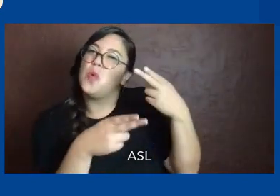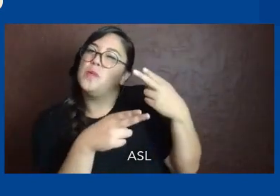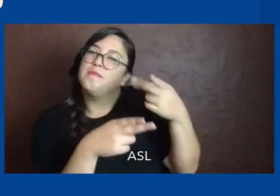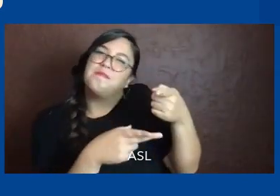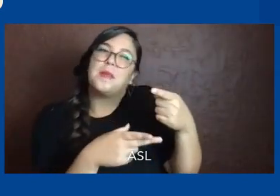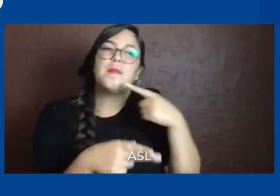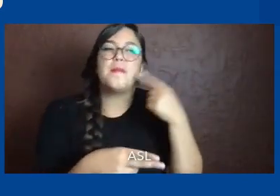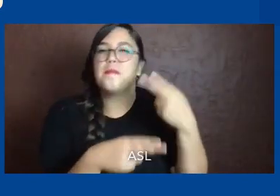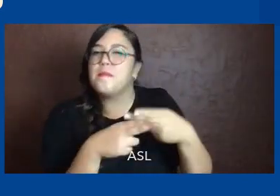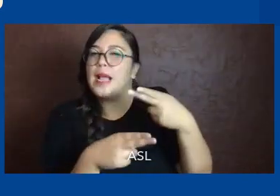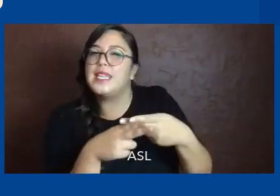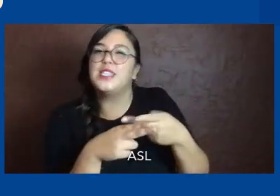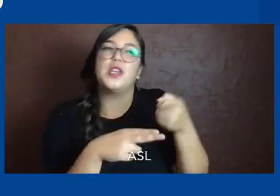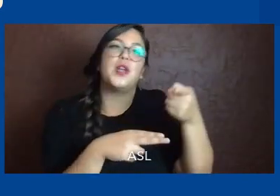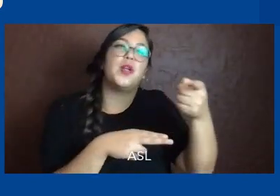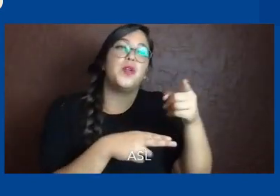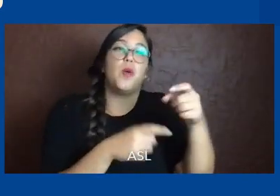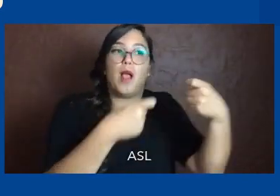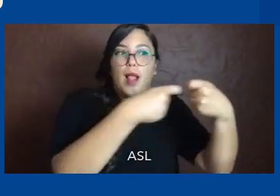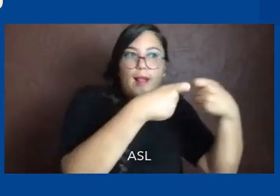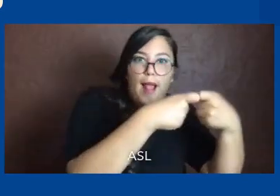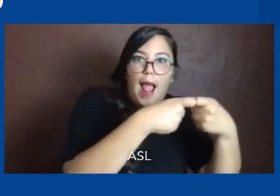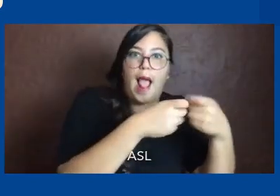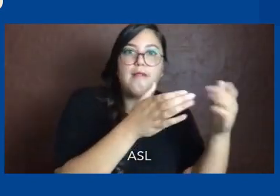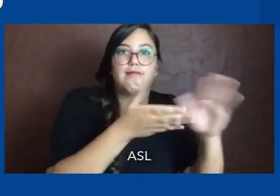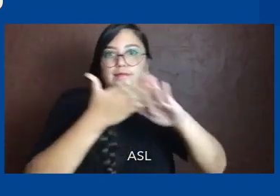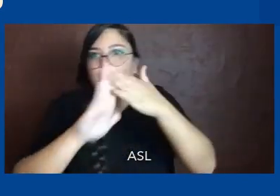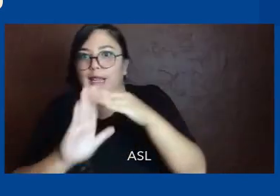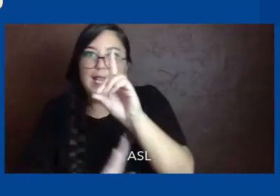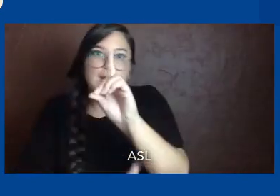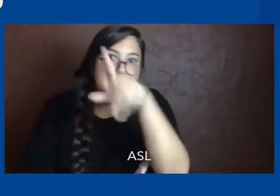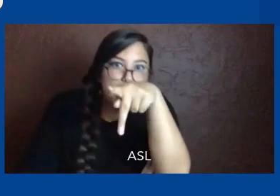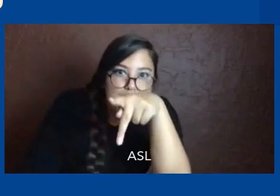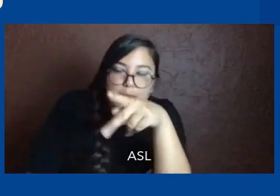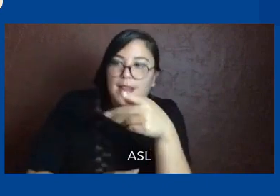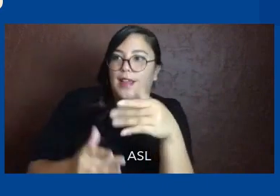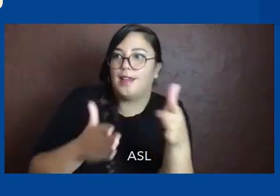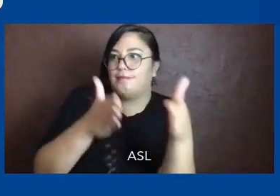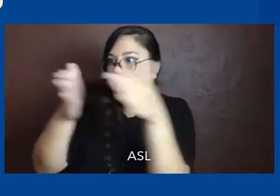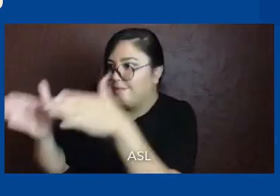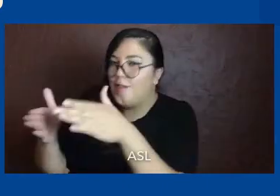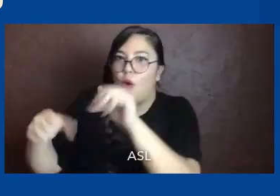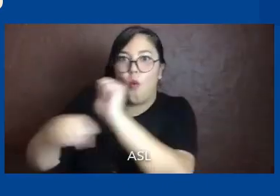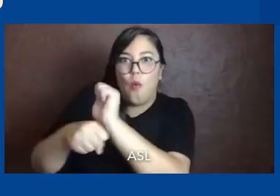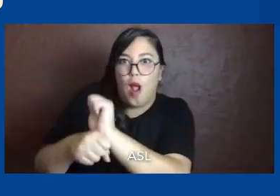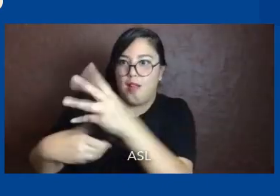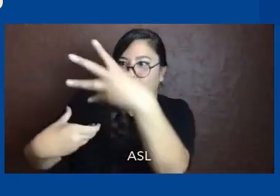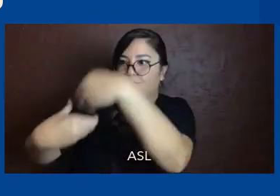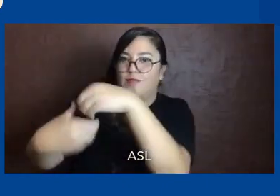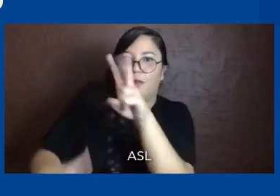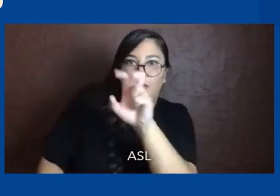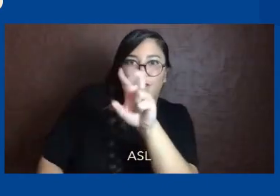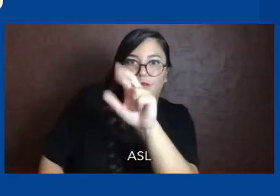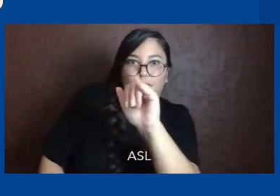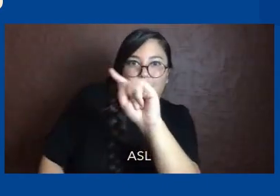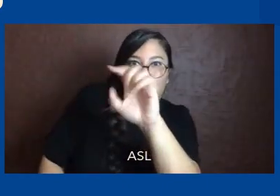being a juicer to being a DP, and then also especially working in the verite space. That's like a big leap to go from